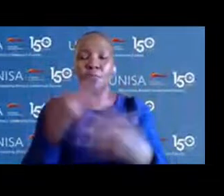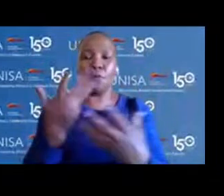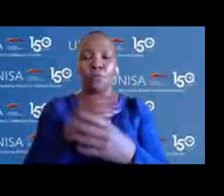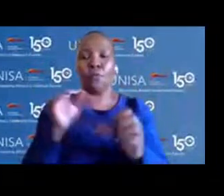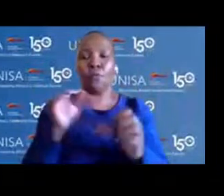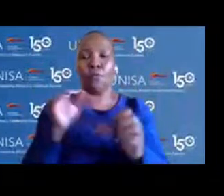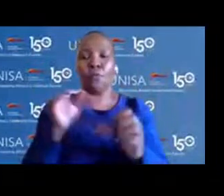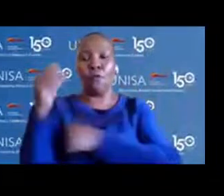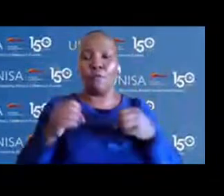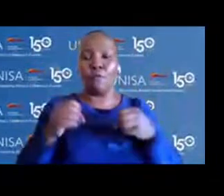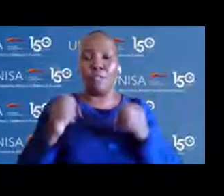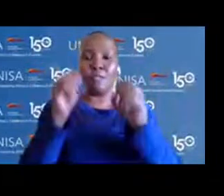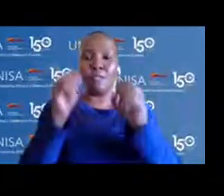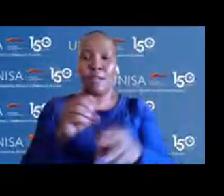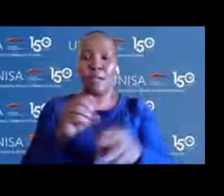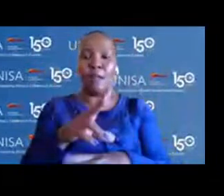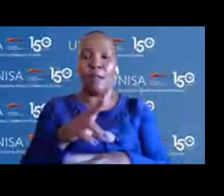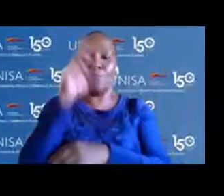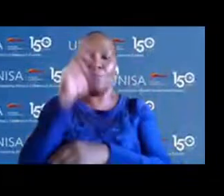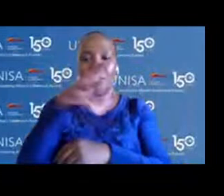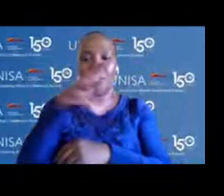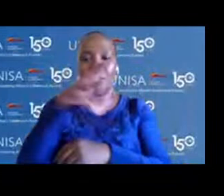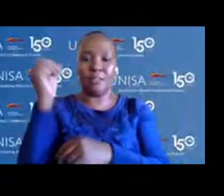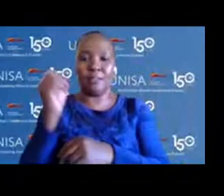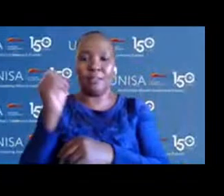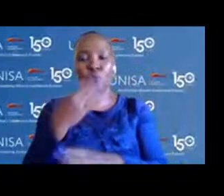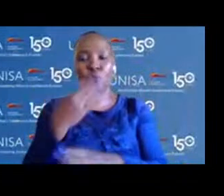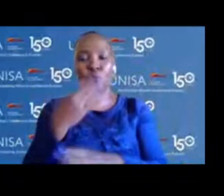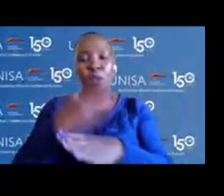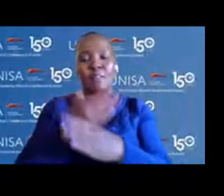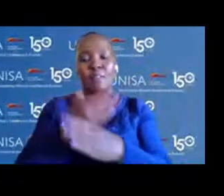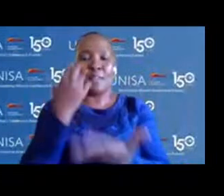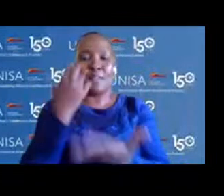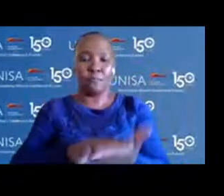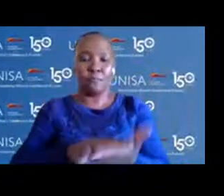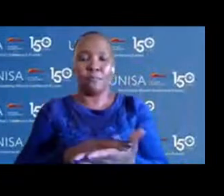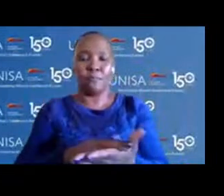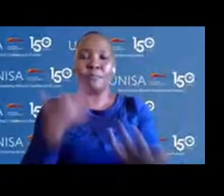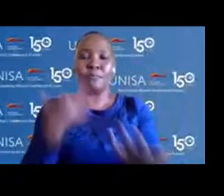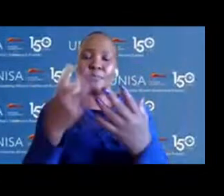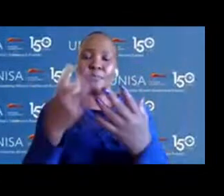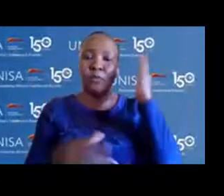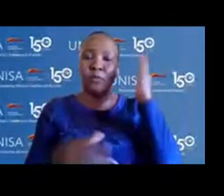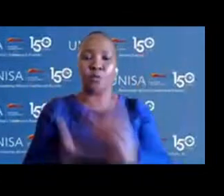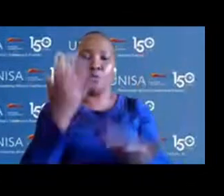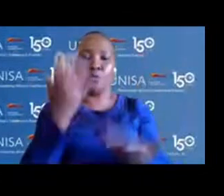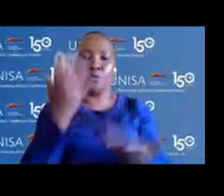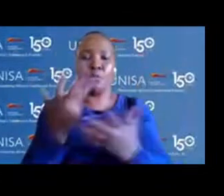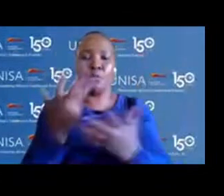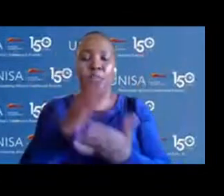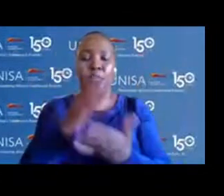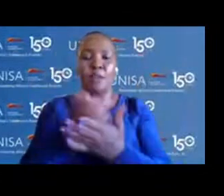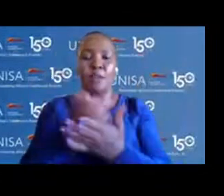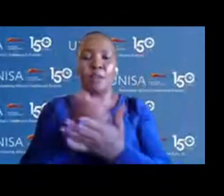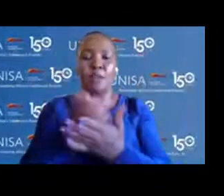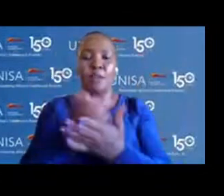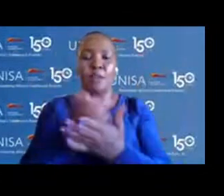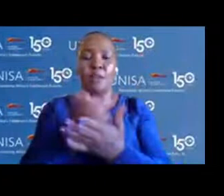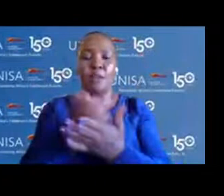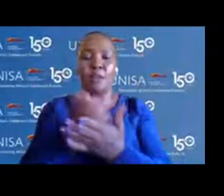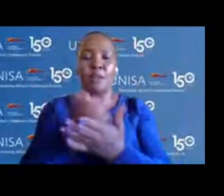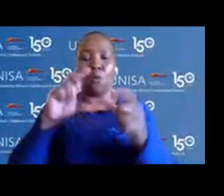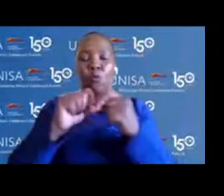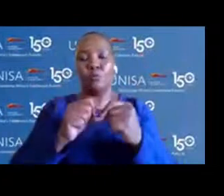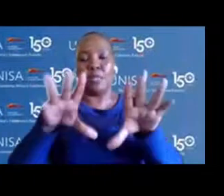work as evidence. With regard to your take-home exams, right? You also need to know